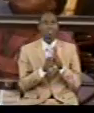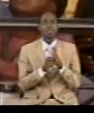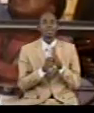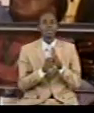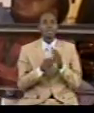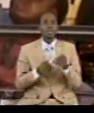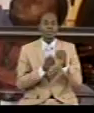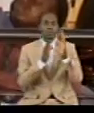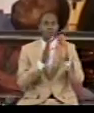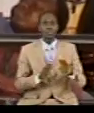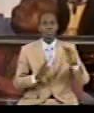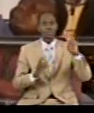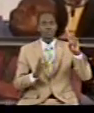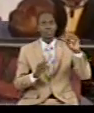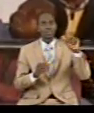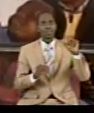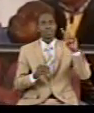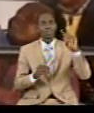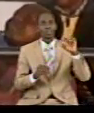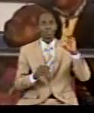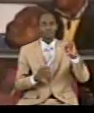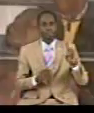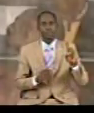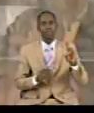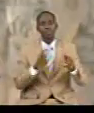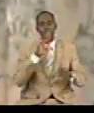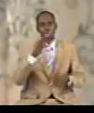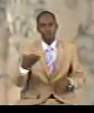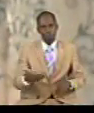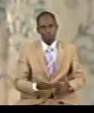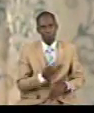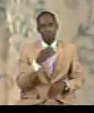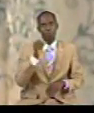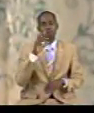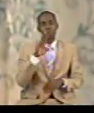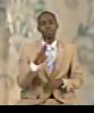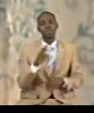Otaru, you are welcome, sir. The Lord bless you.